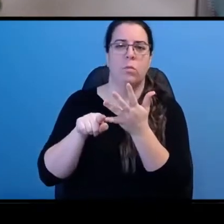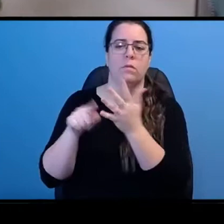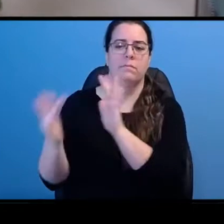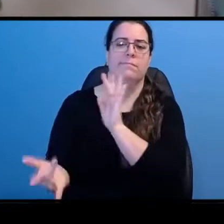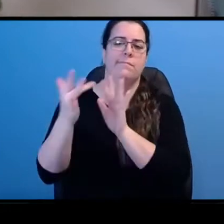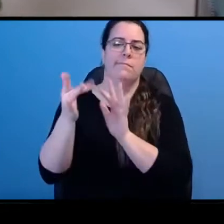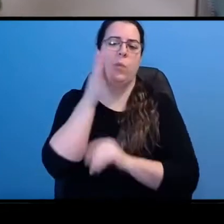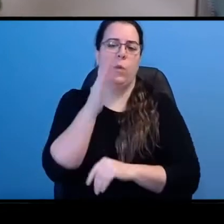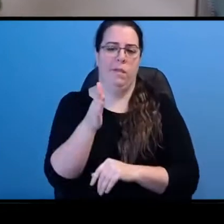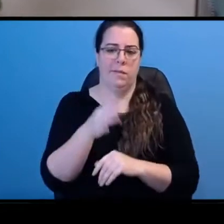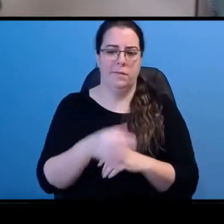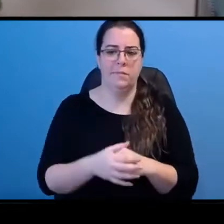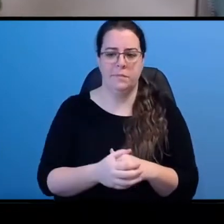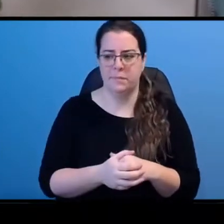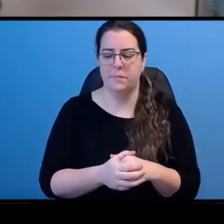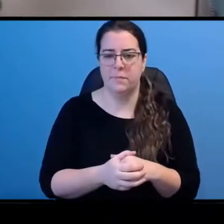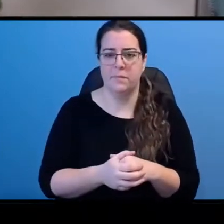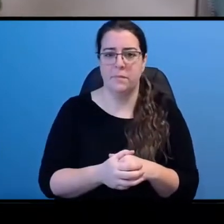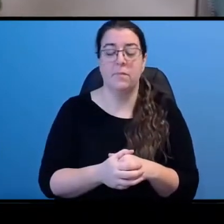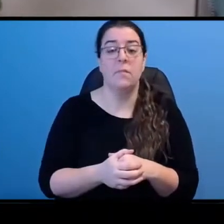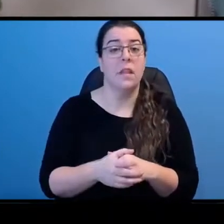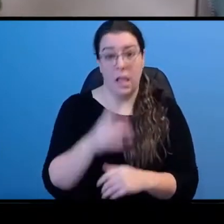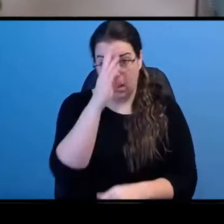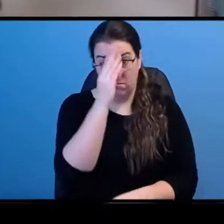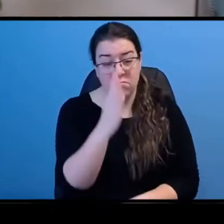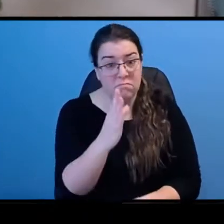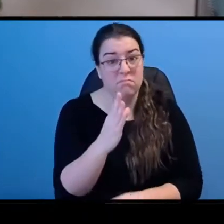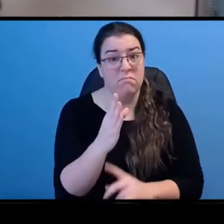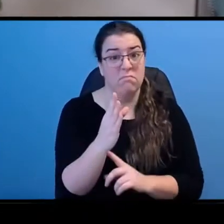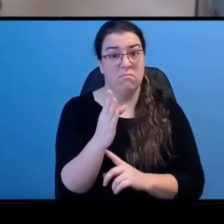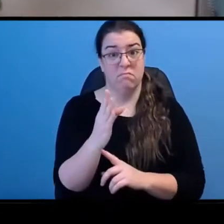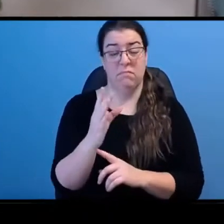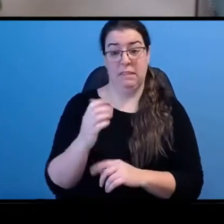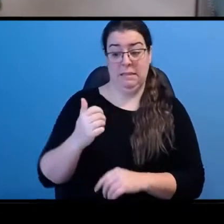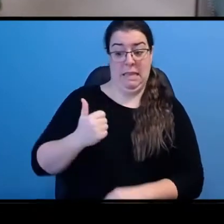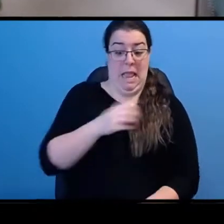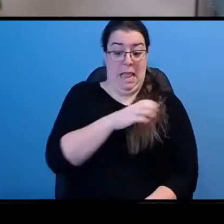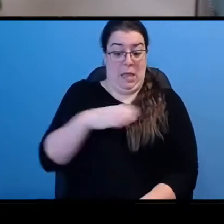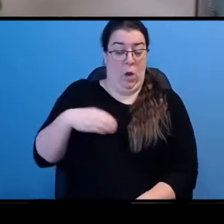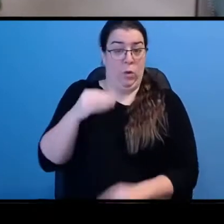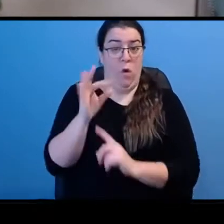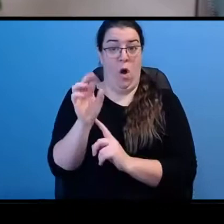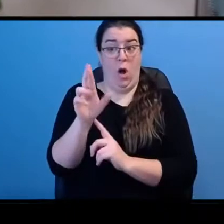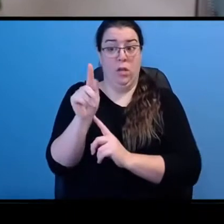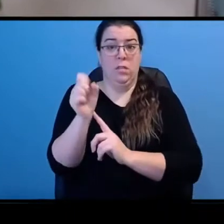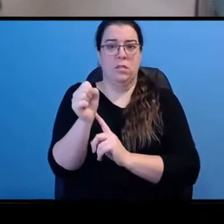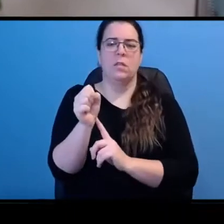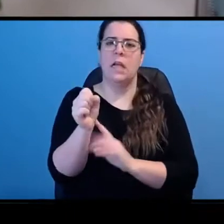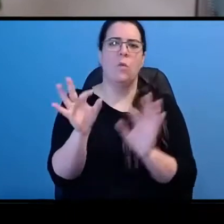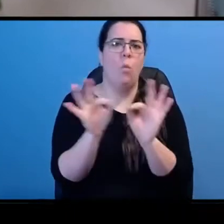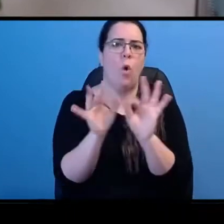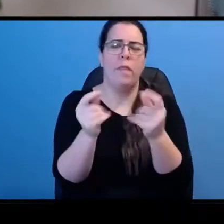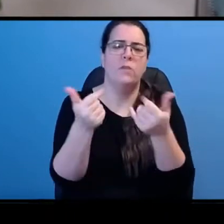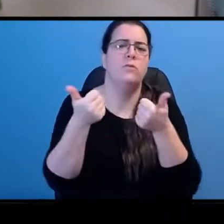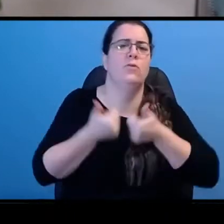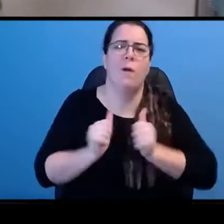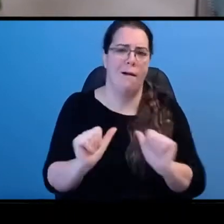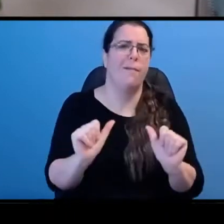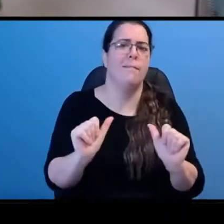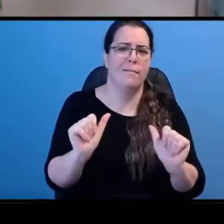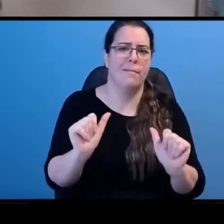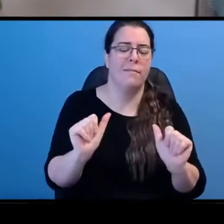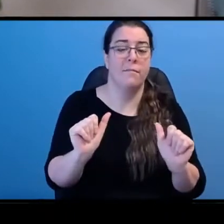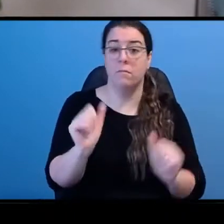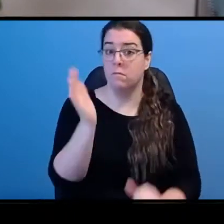really important, it's worth applying. So a couple of years ago, Canada Council doubled their